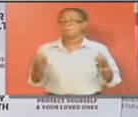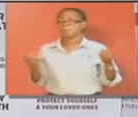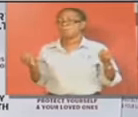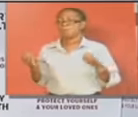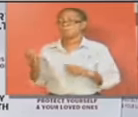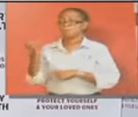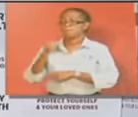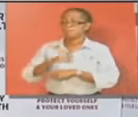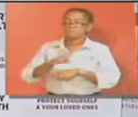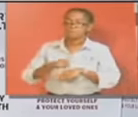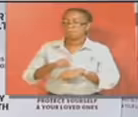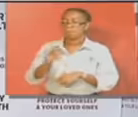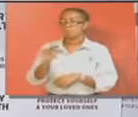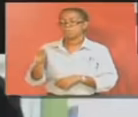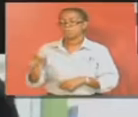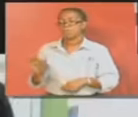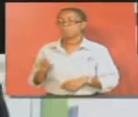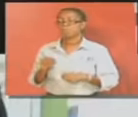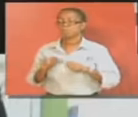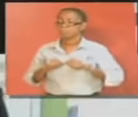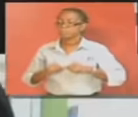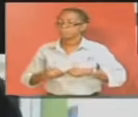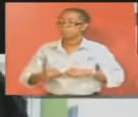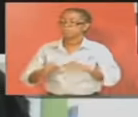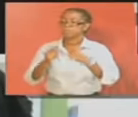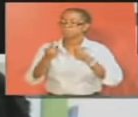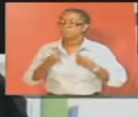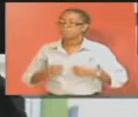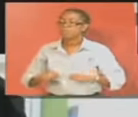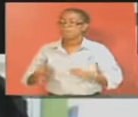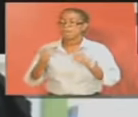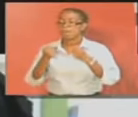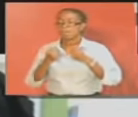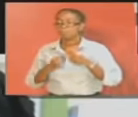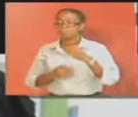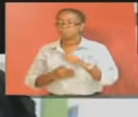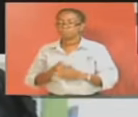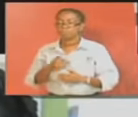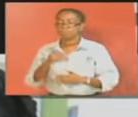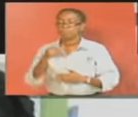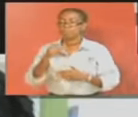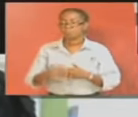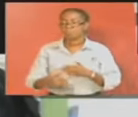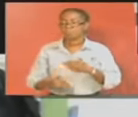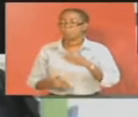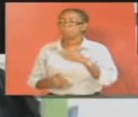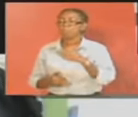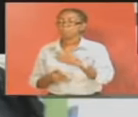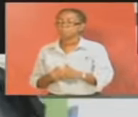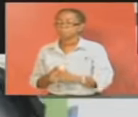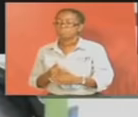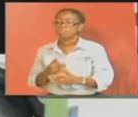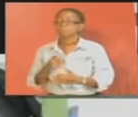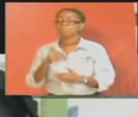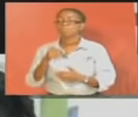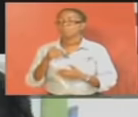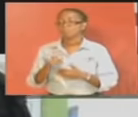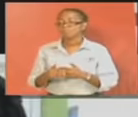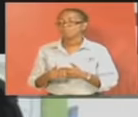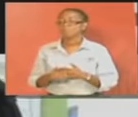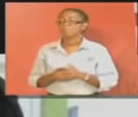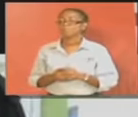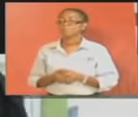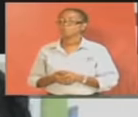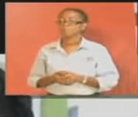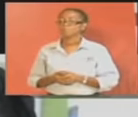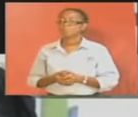Vanessa Cutting, TV6 News. Good morning. I just wanted to find out of the new cases you would have recorded over the